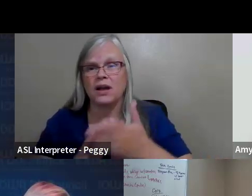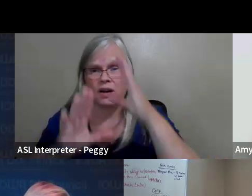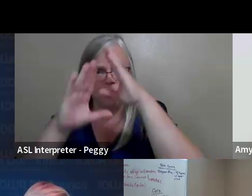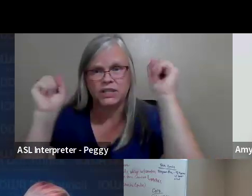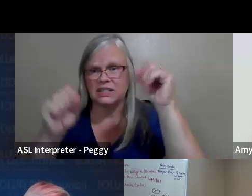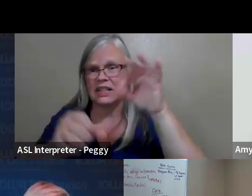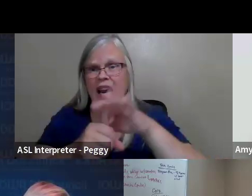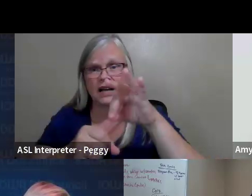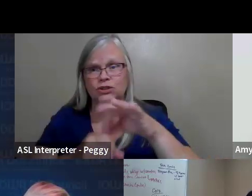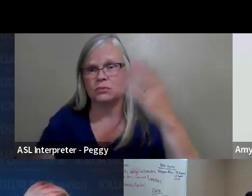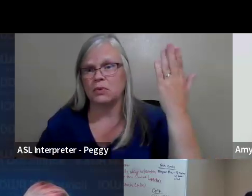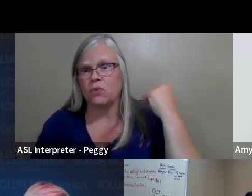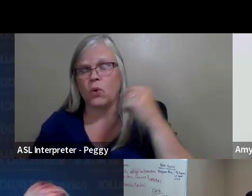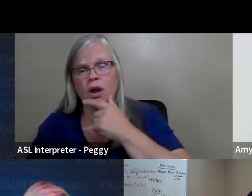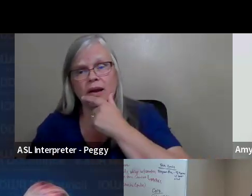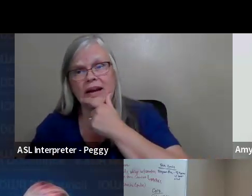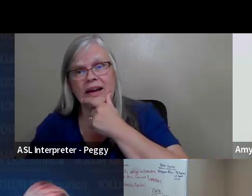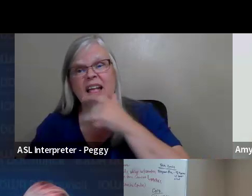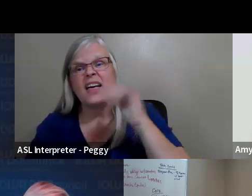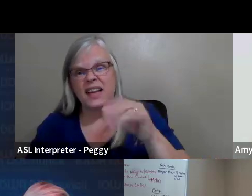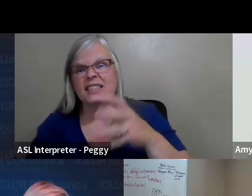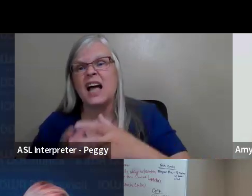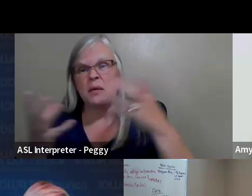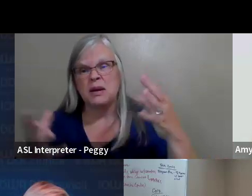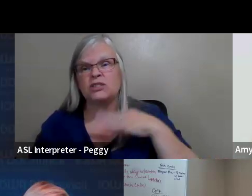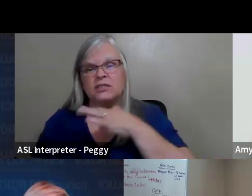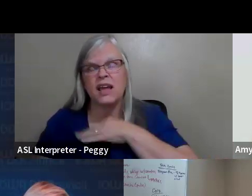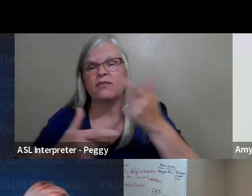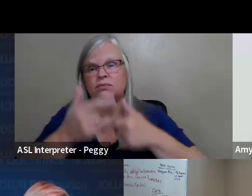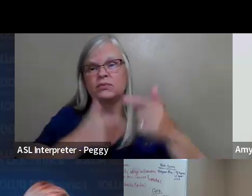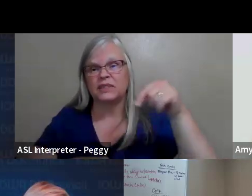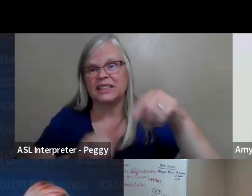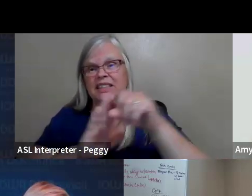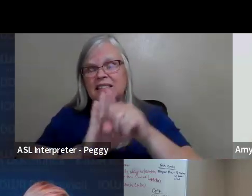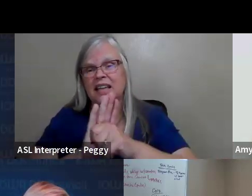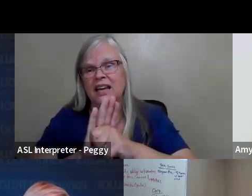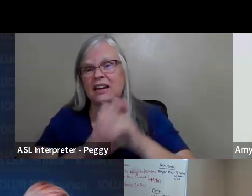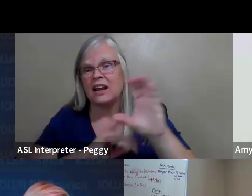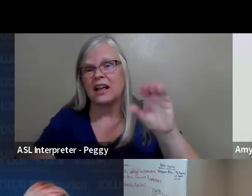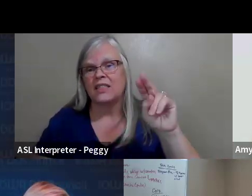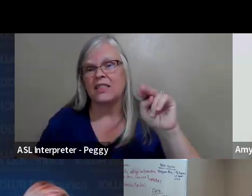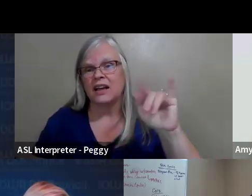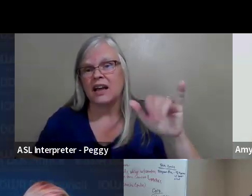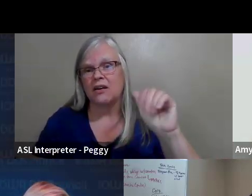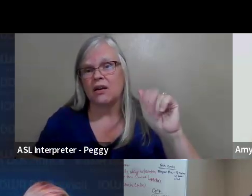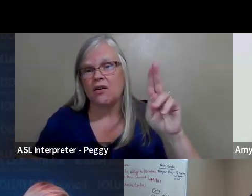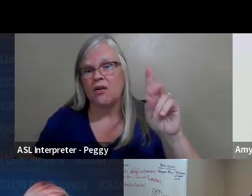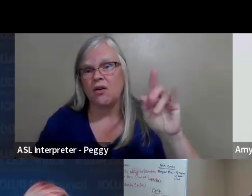before. That's the kind of turnover that we have right now in the state, the county auditor's offices.